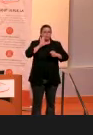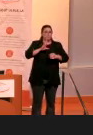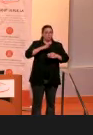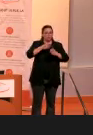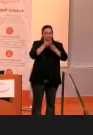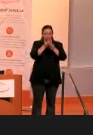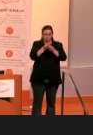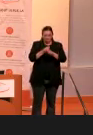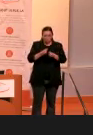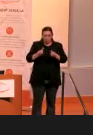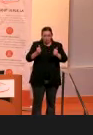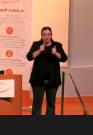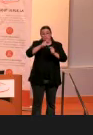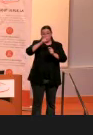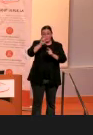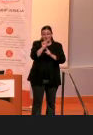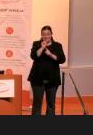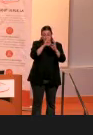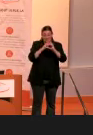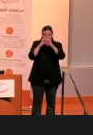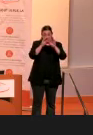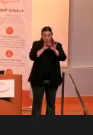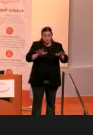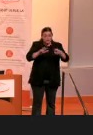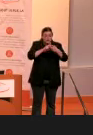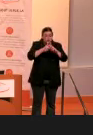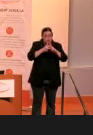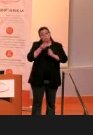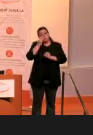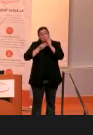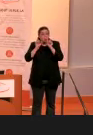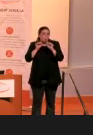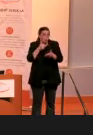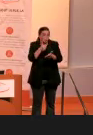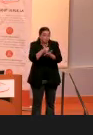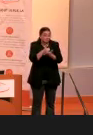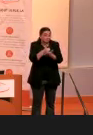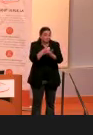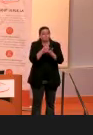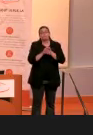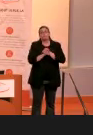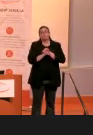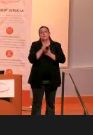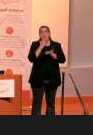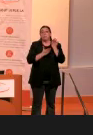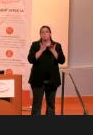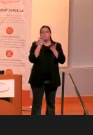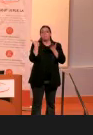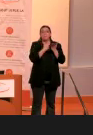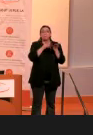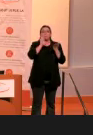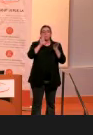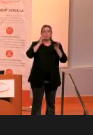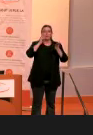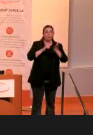eliminates the T cell diversity issues. And this may have something to do with treating lupus, and there may be